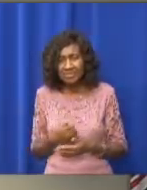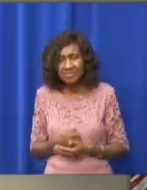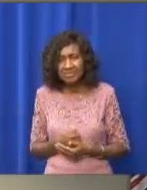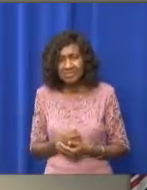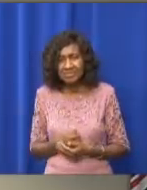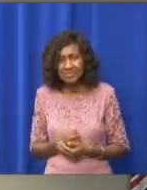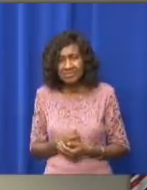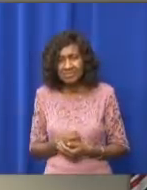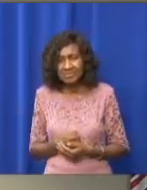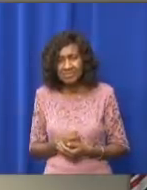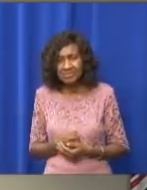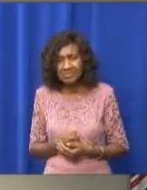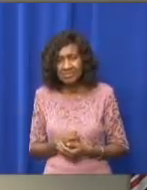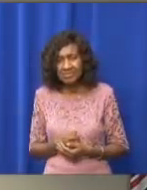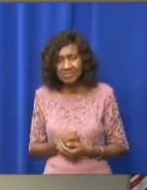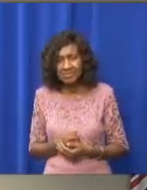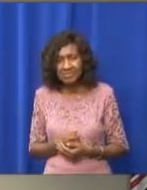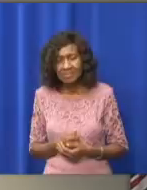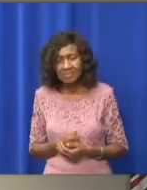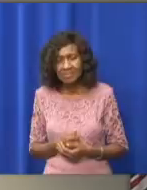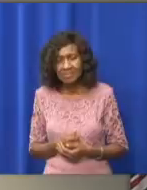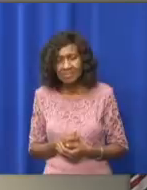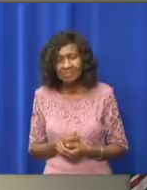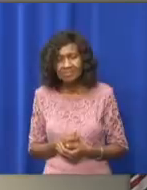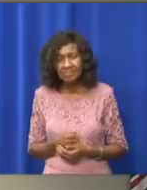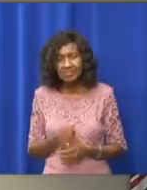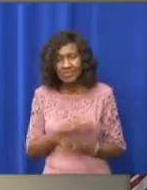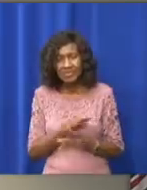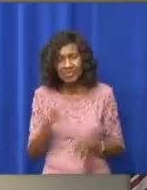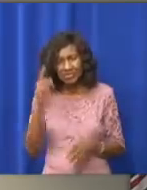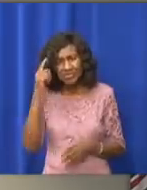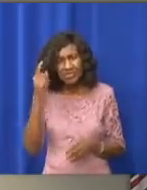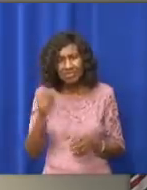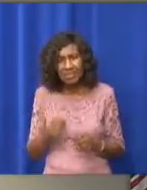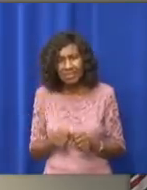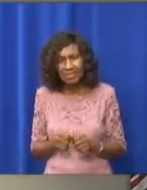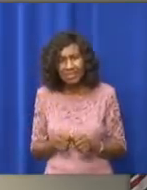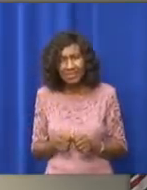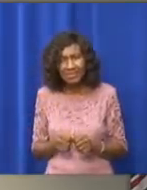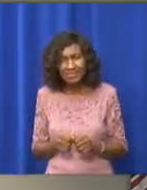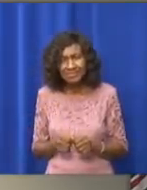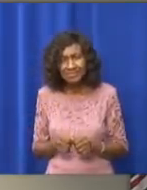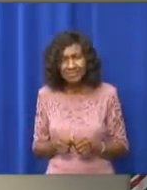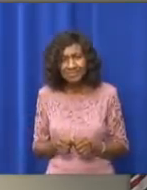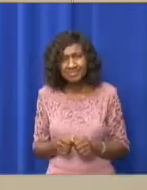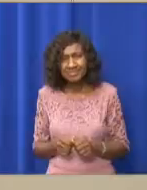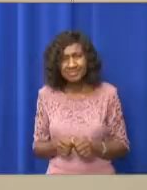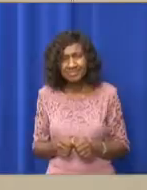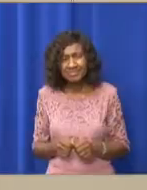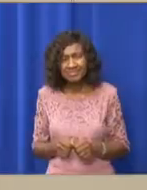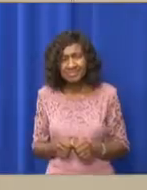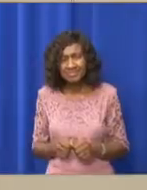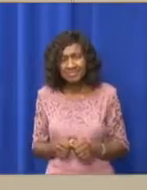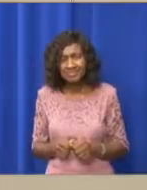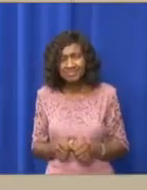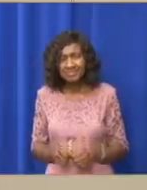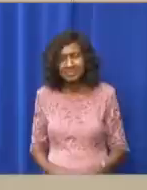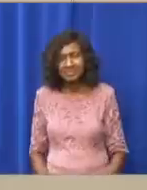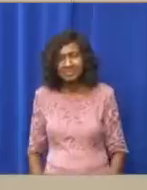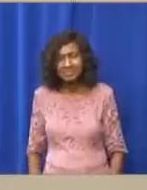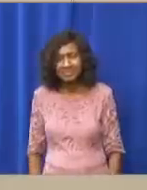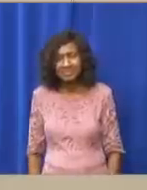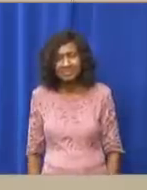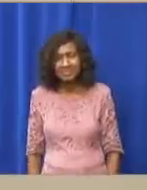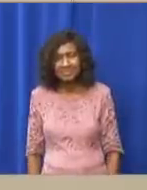for delivery services? I can't recall. I don't like to make mistakes if I can avoid them. So Sure. No